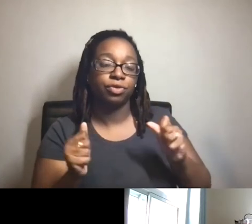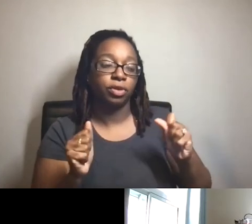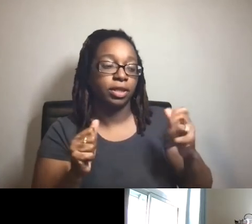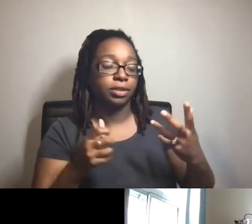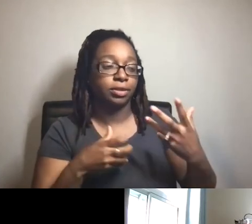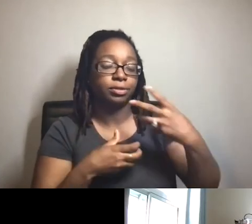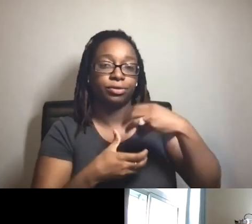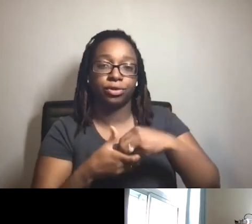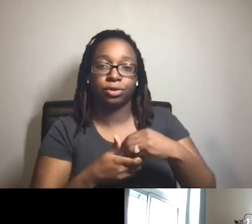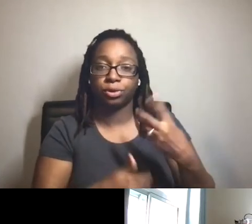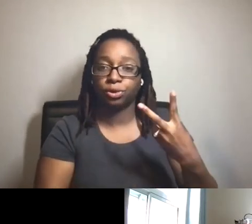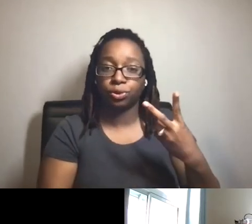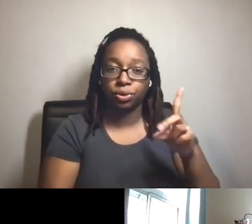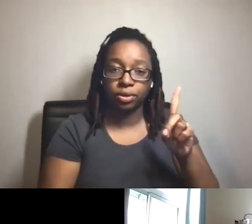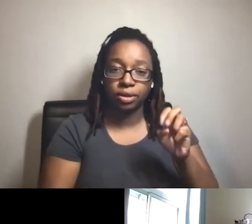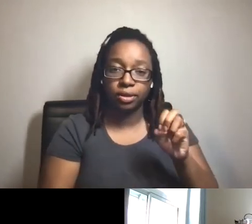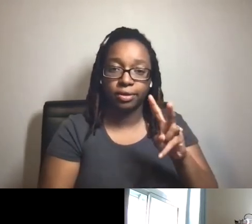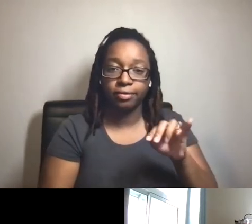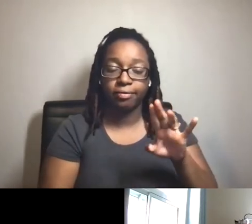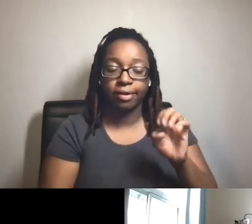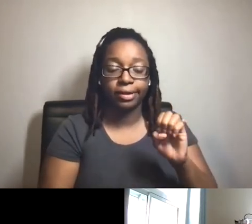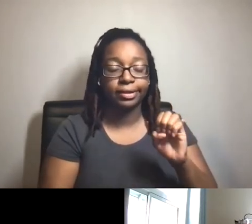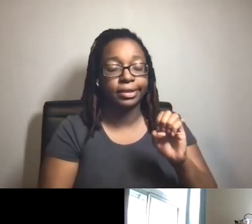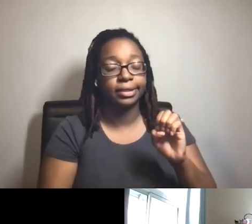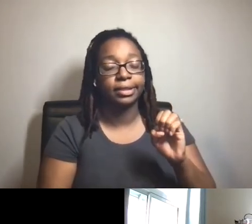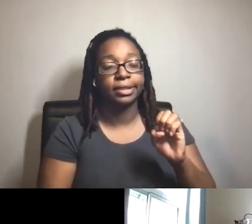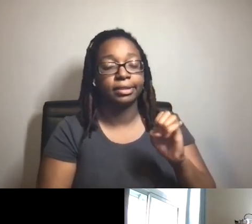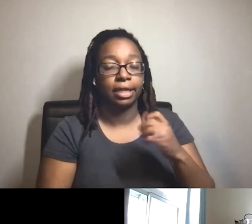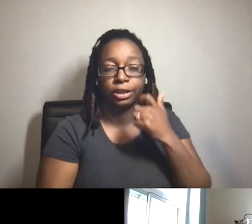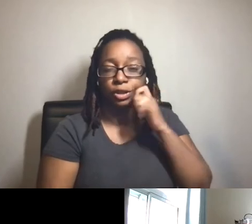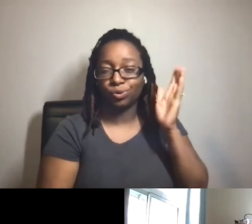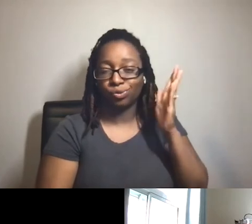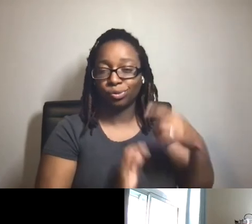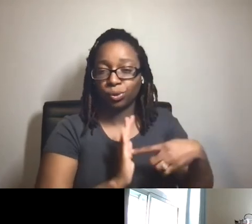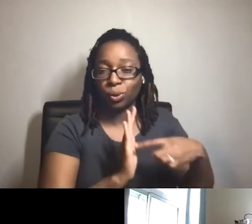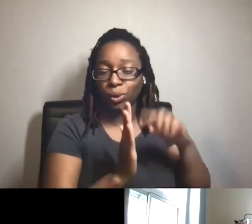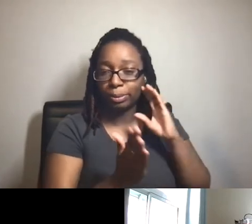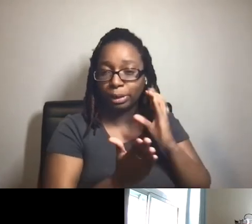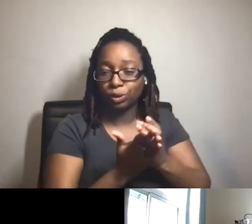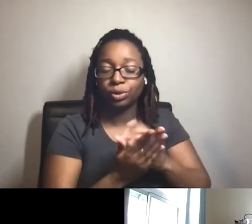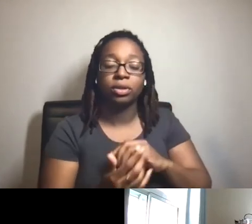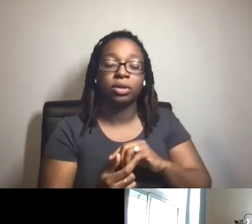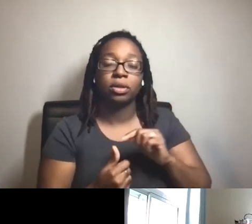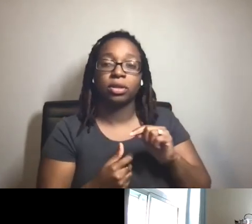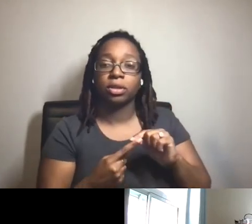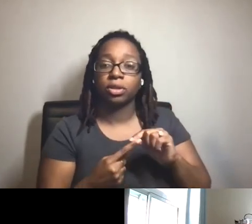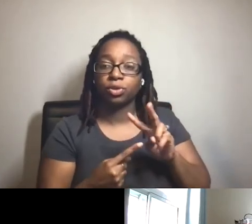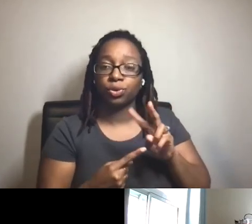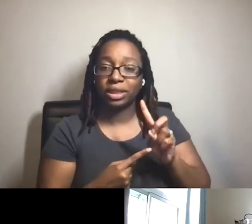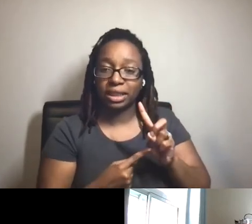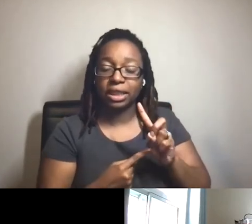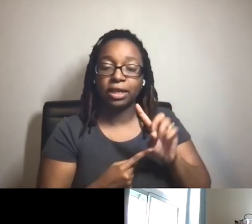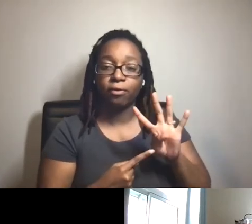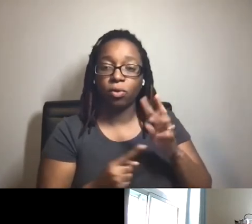of those devices that were shown in the presentation, the two-dimensional force feedback